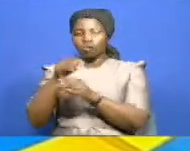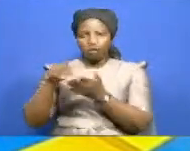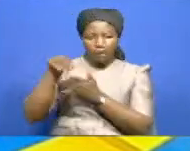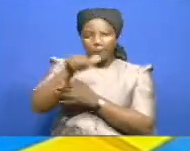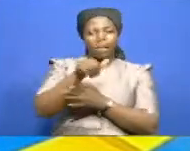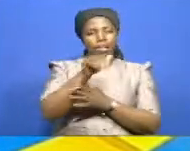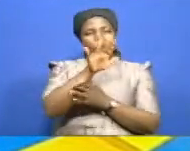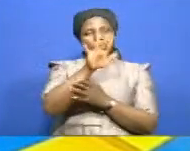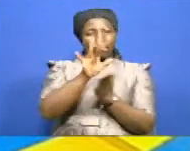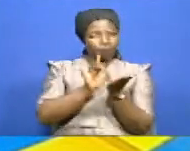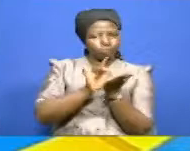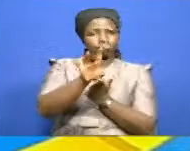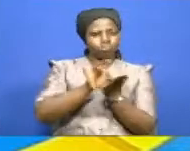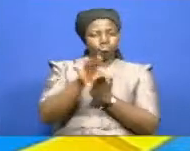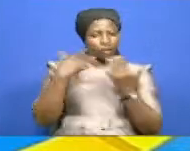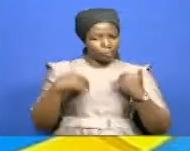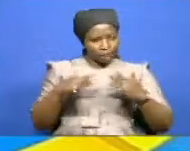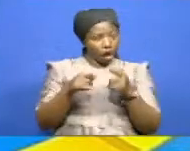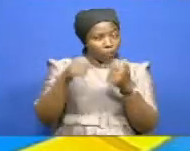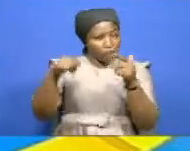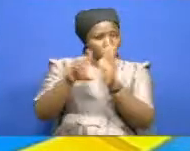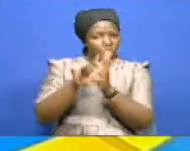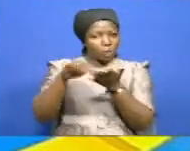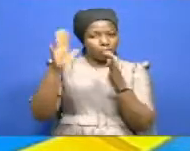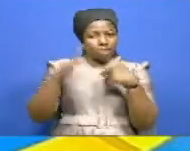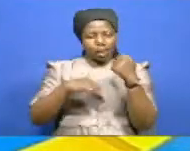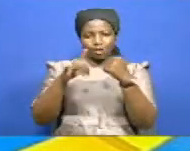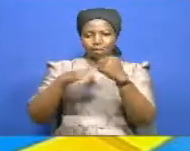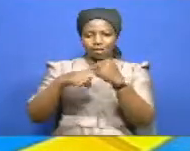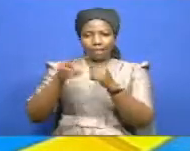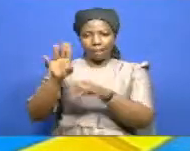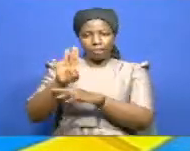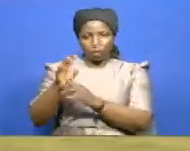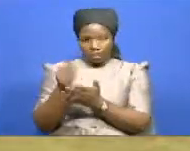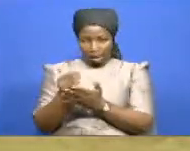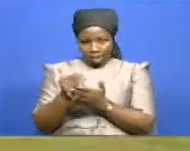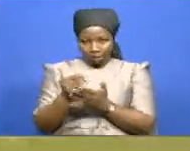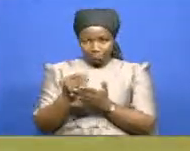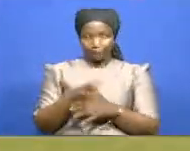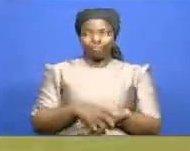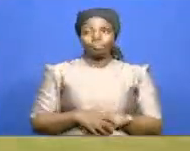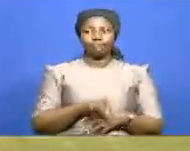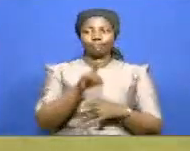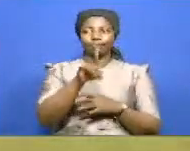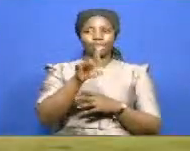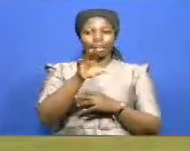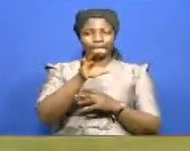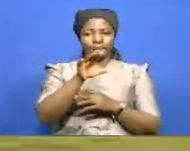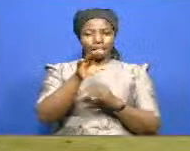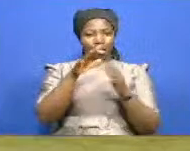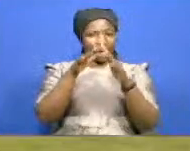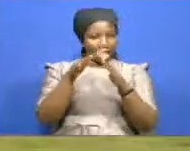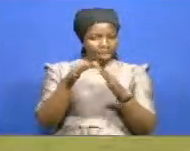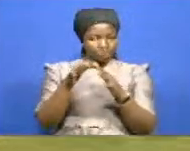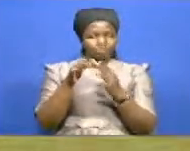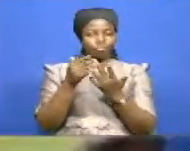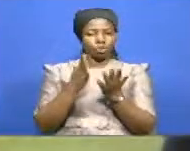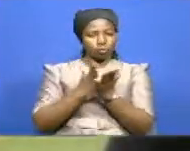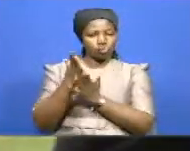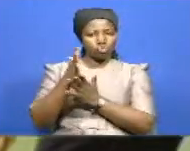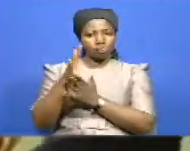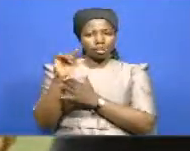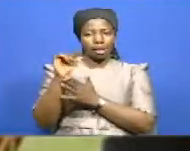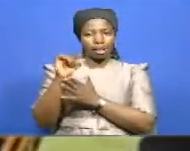dismissed players more than 6 million shillings for breach of contract. The chamber ruled that Ghanaian forward Paul Akwa,